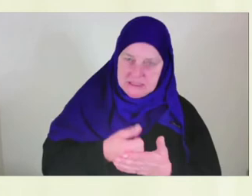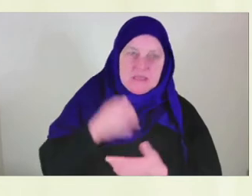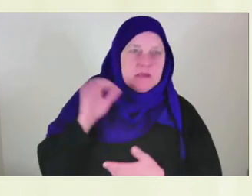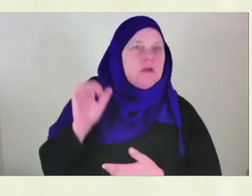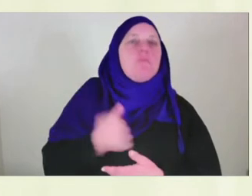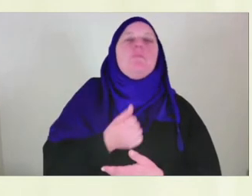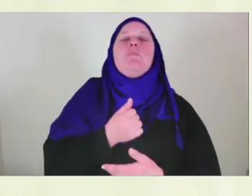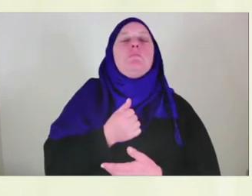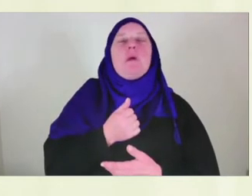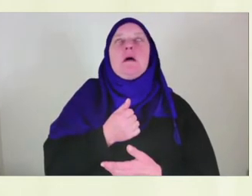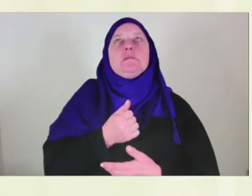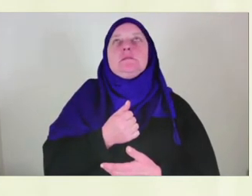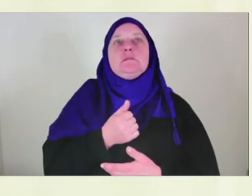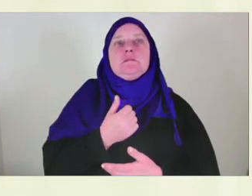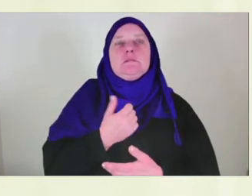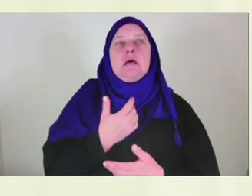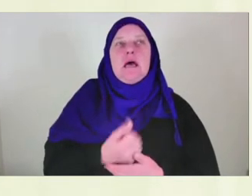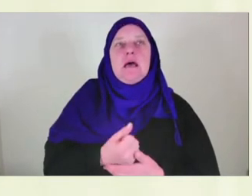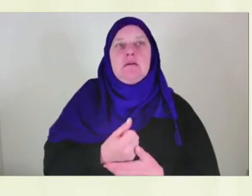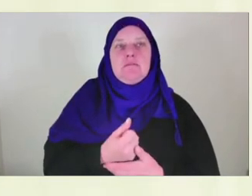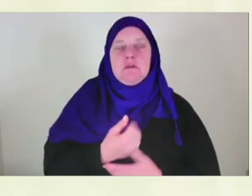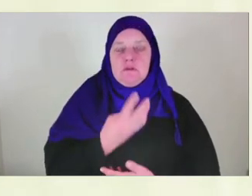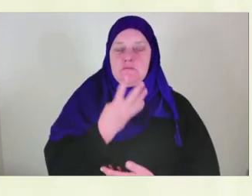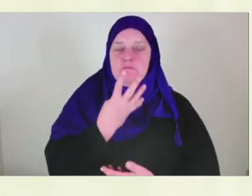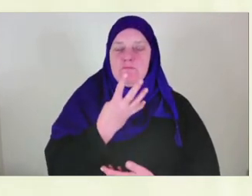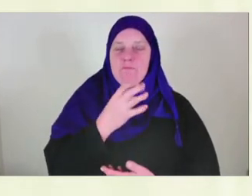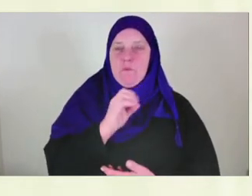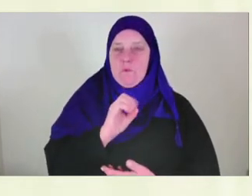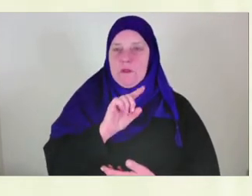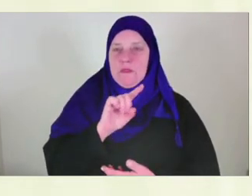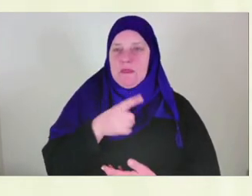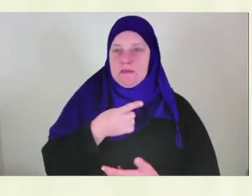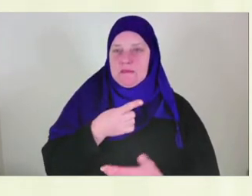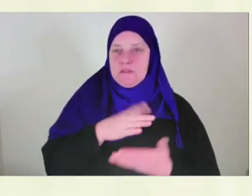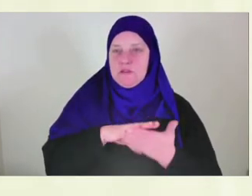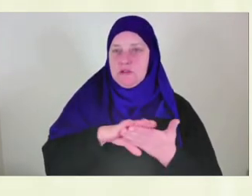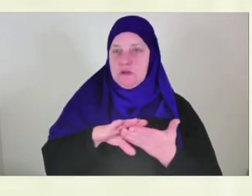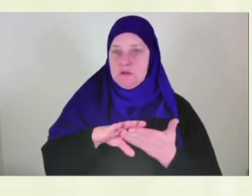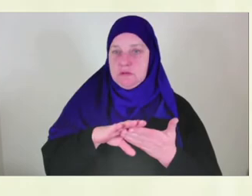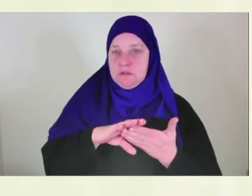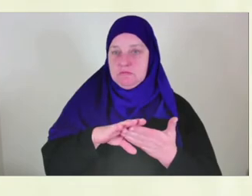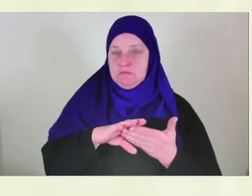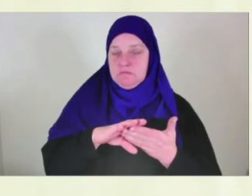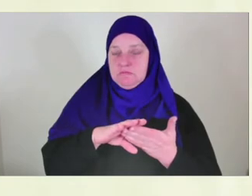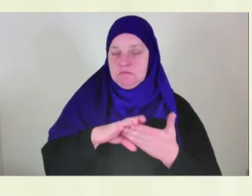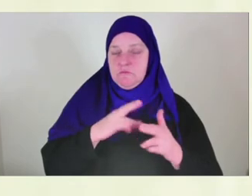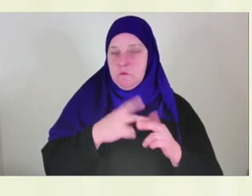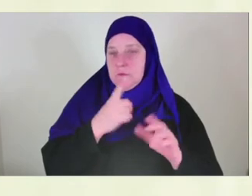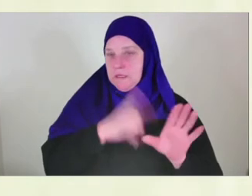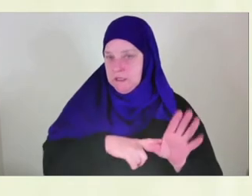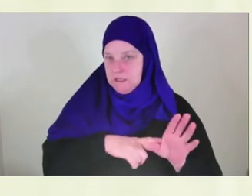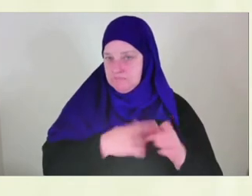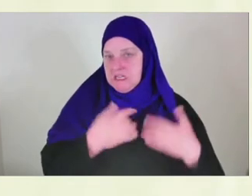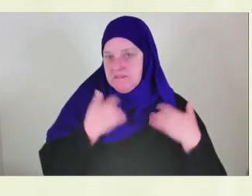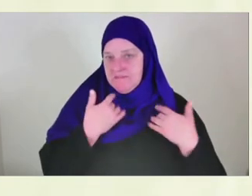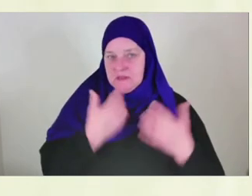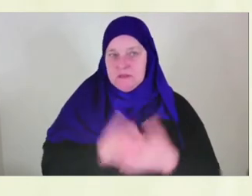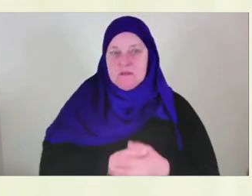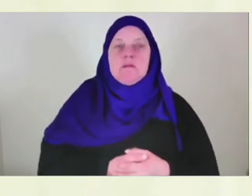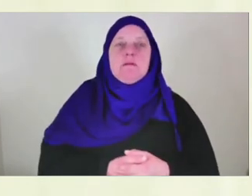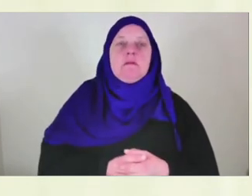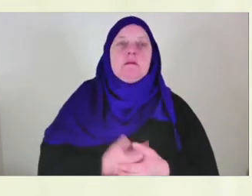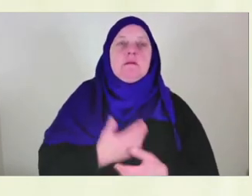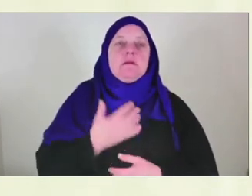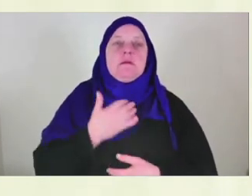$40,000 a year, and they earn $40,000 500.